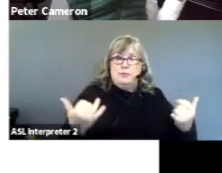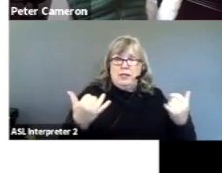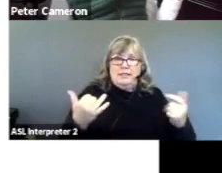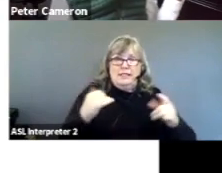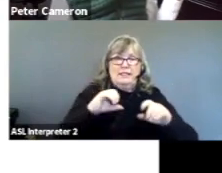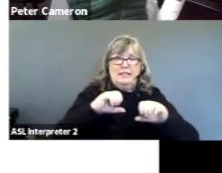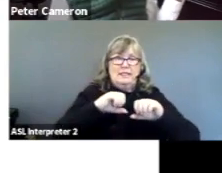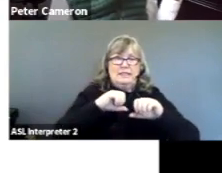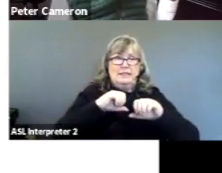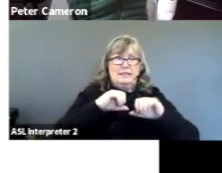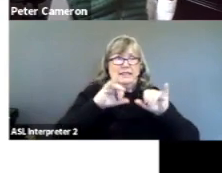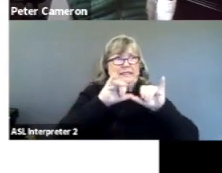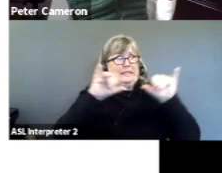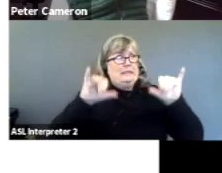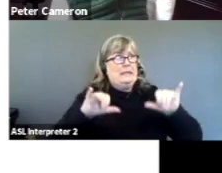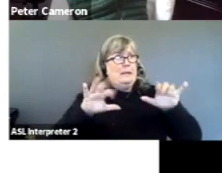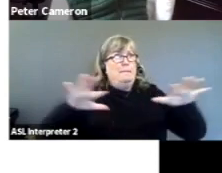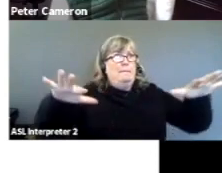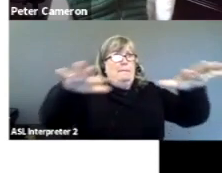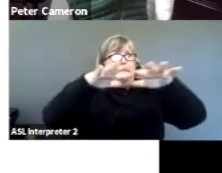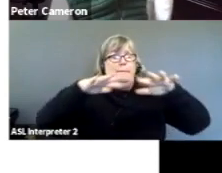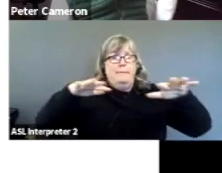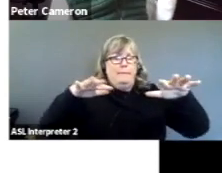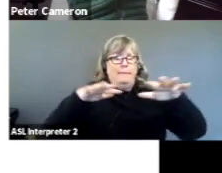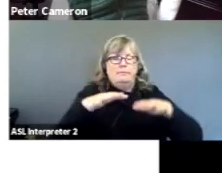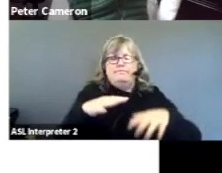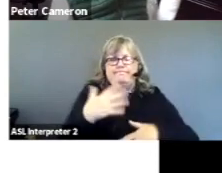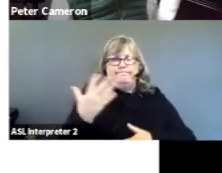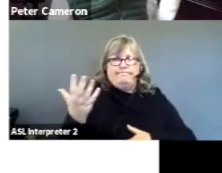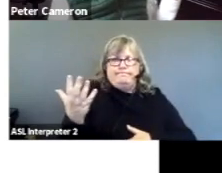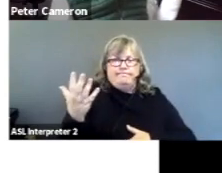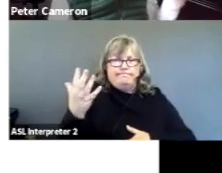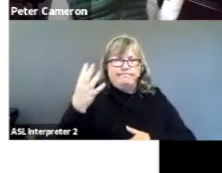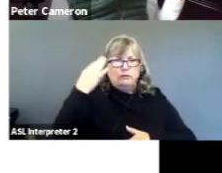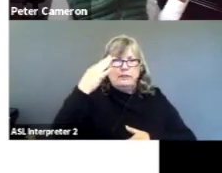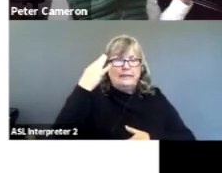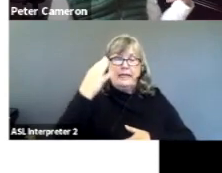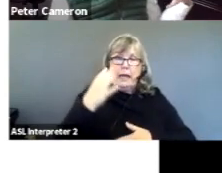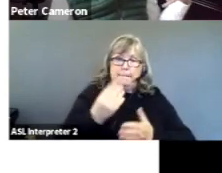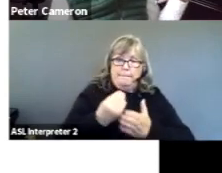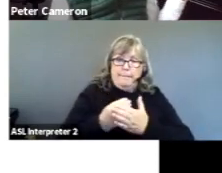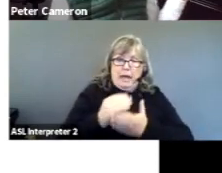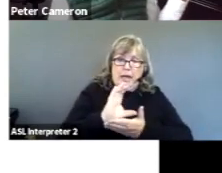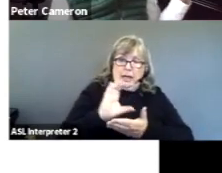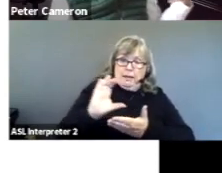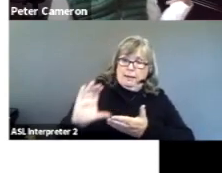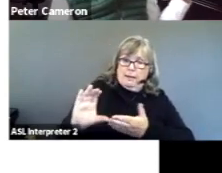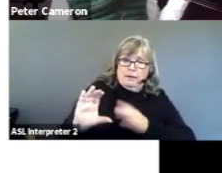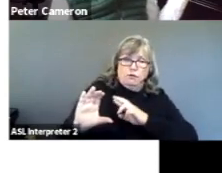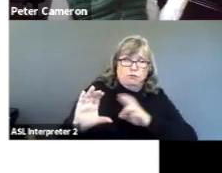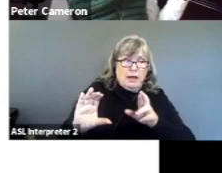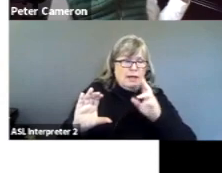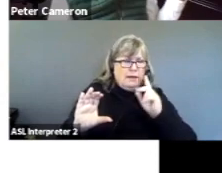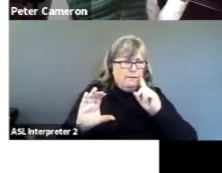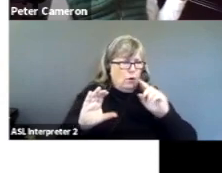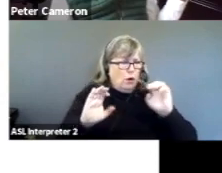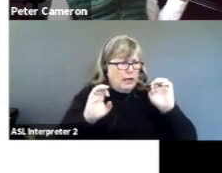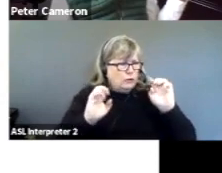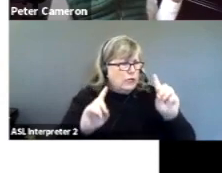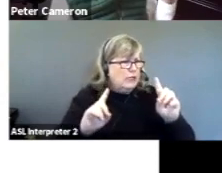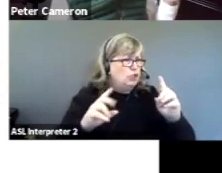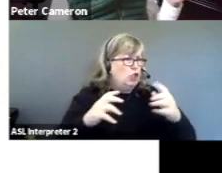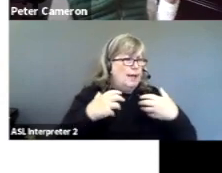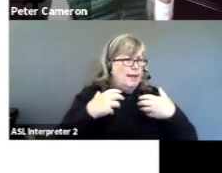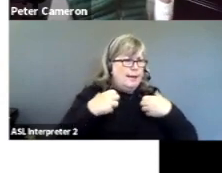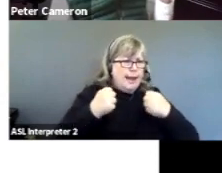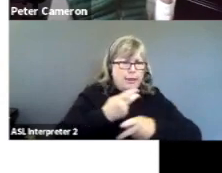insanity of the present system. There wasn't money for a lot of education and healthcare and all kinds of